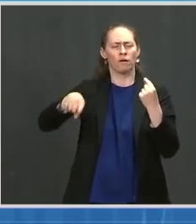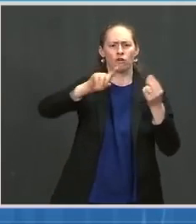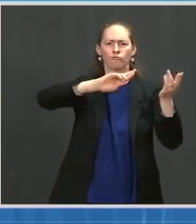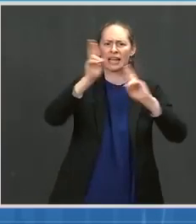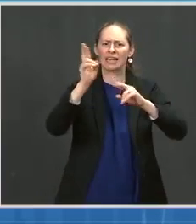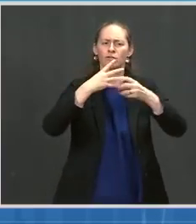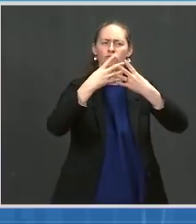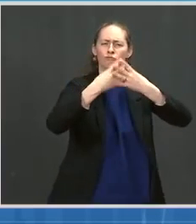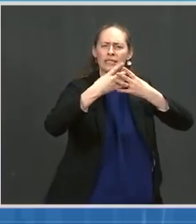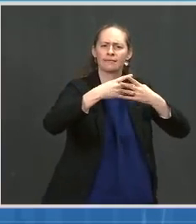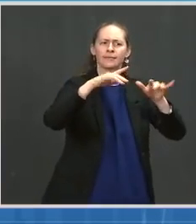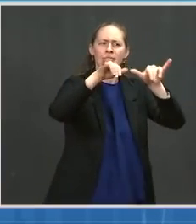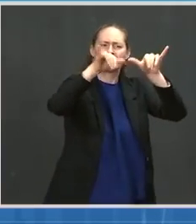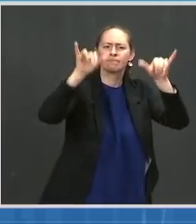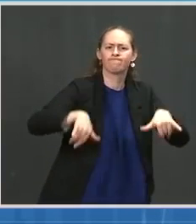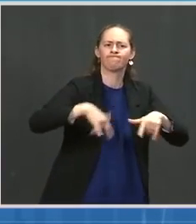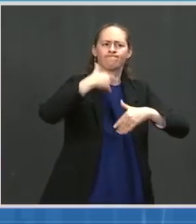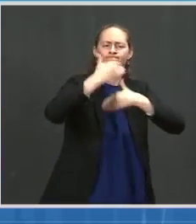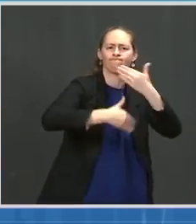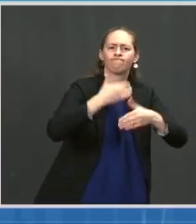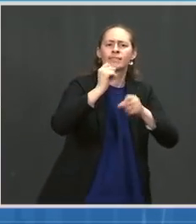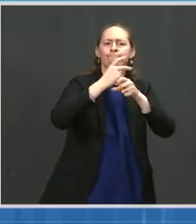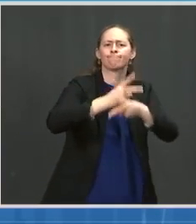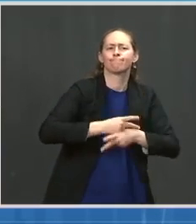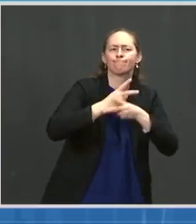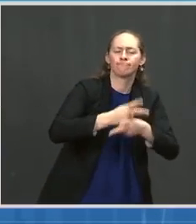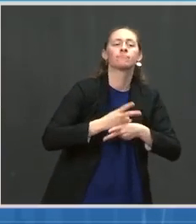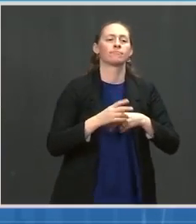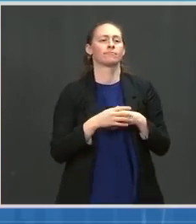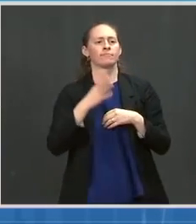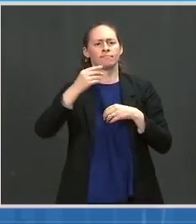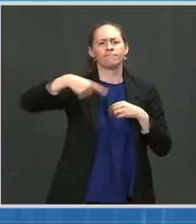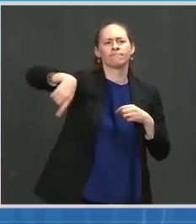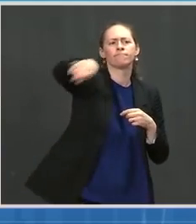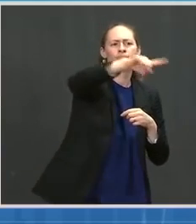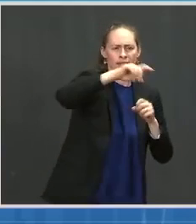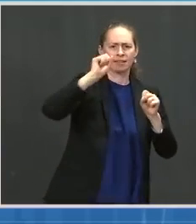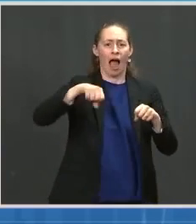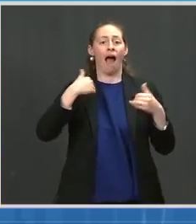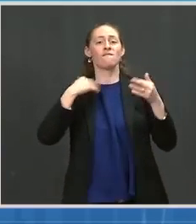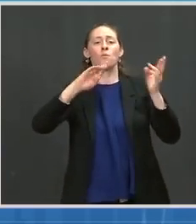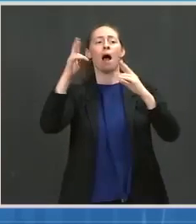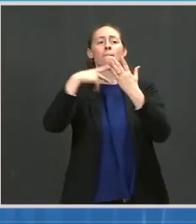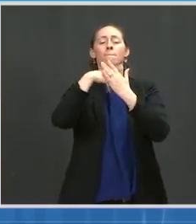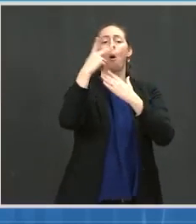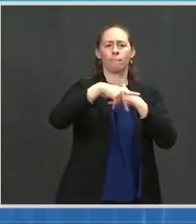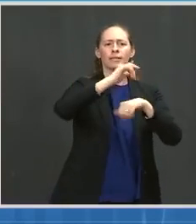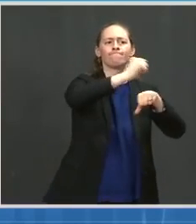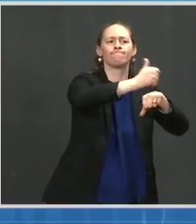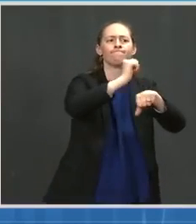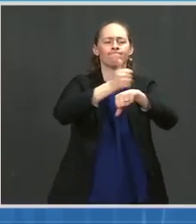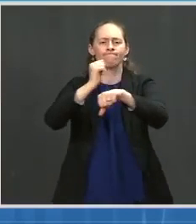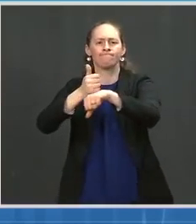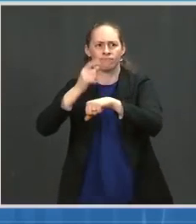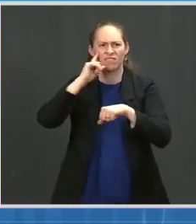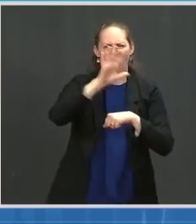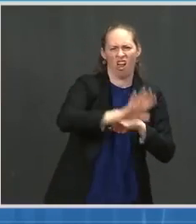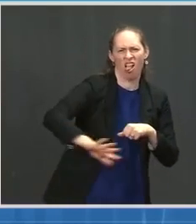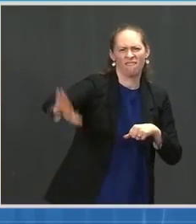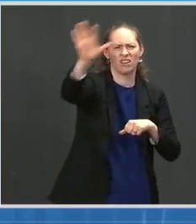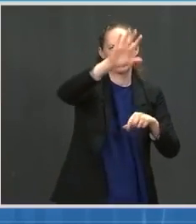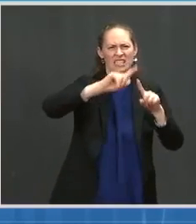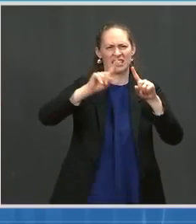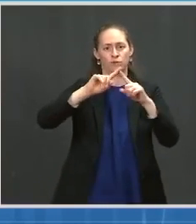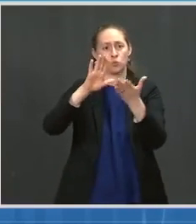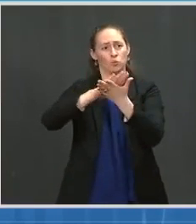school systems. We recognize that establishing a testing program is a new venture for many schools. That's why